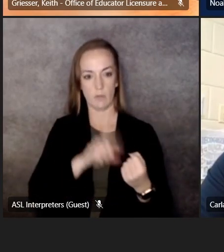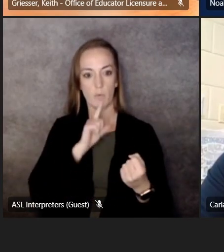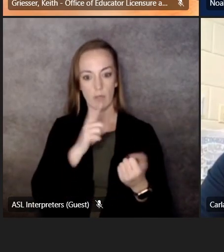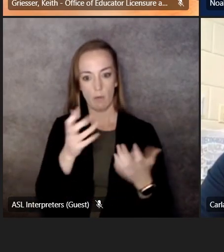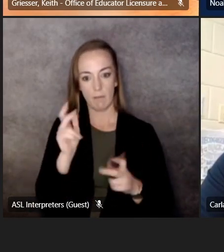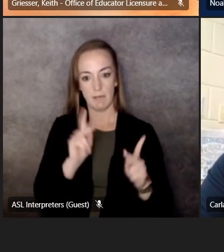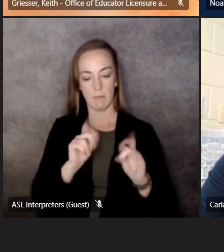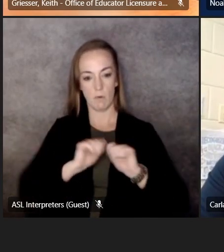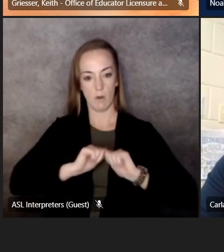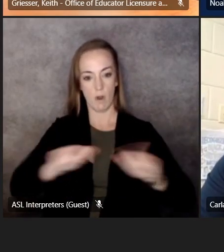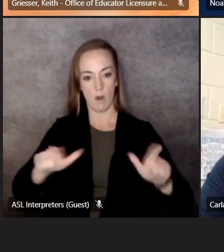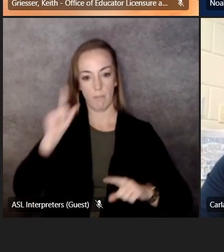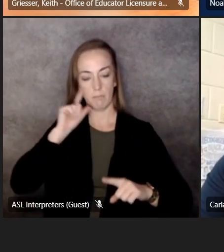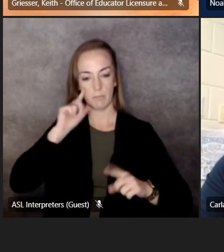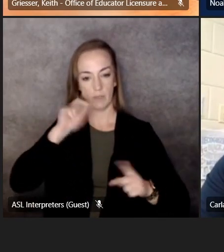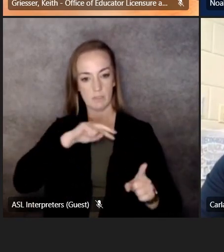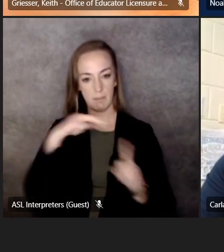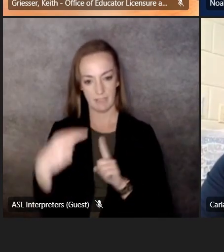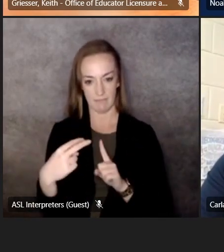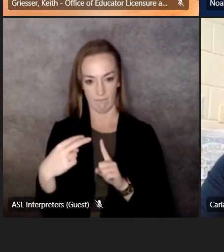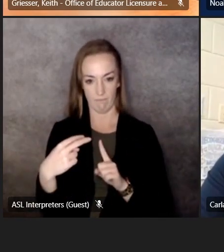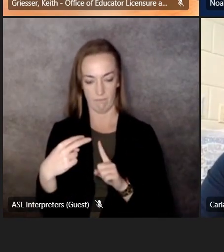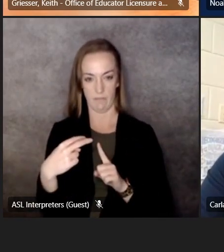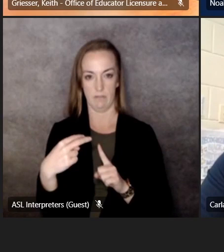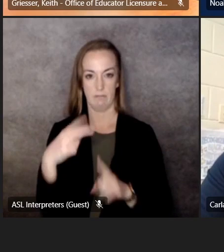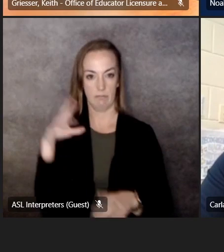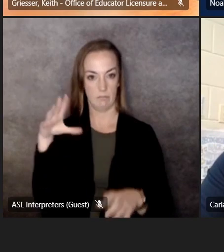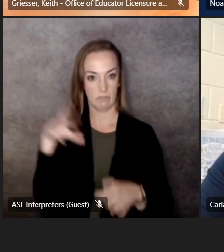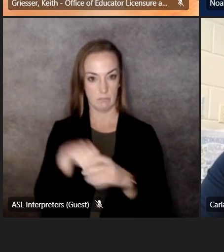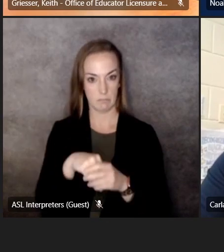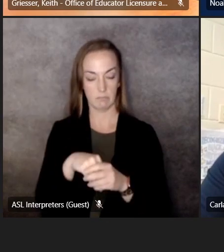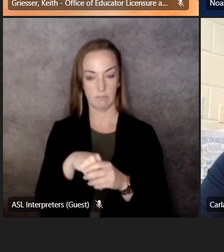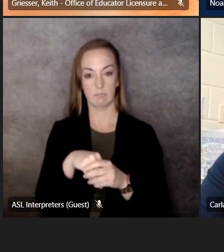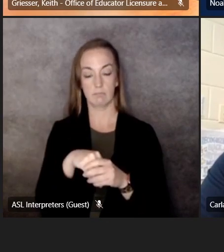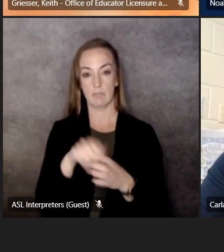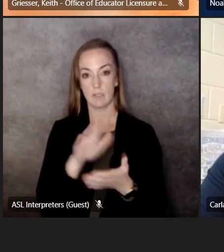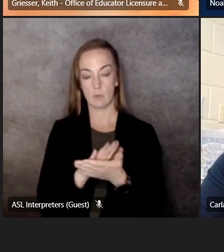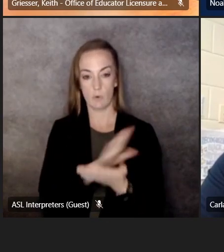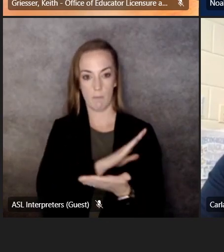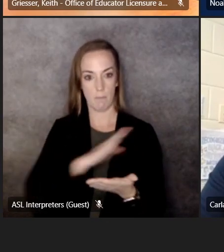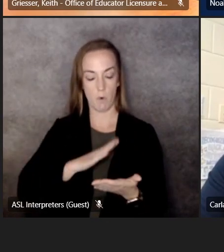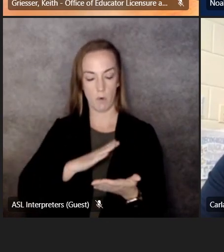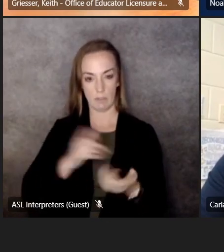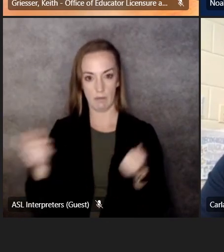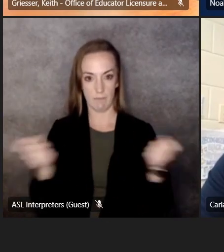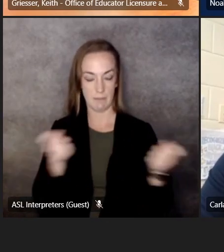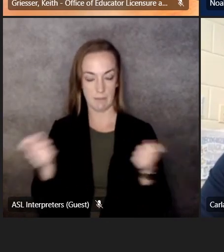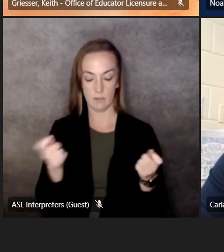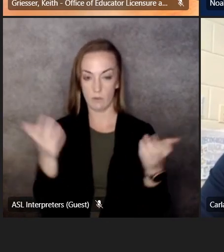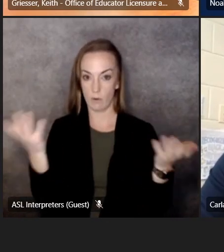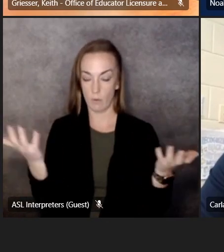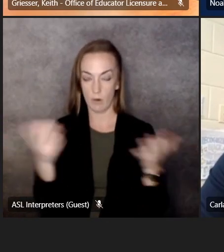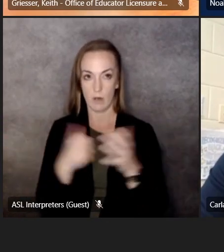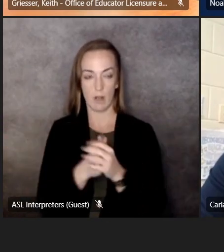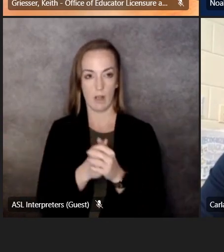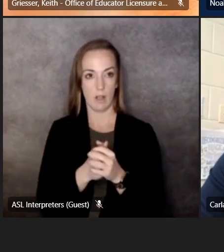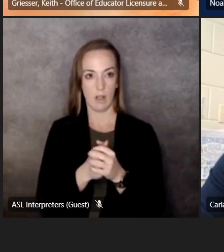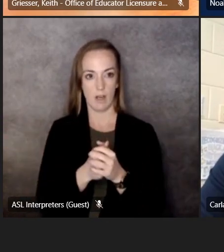perspectives weighing in and being part of school board governance, and that an interest